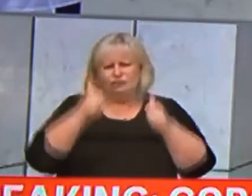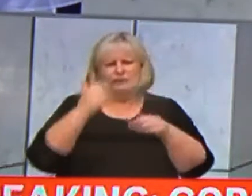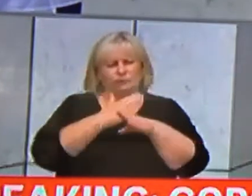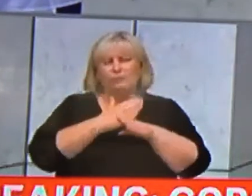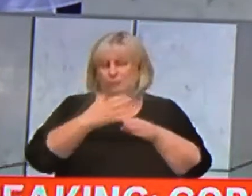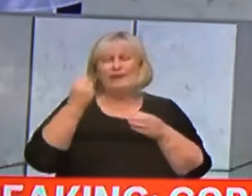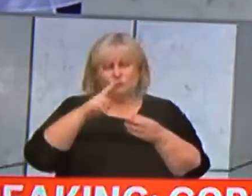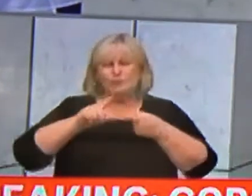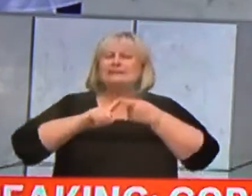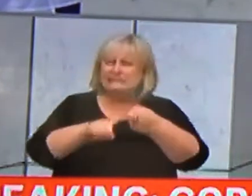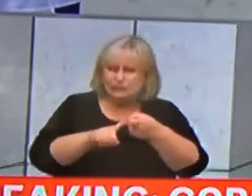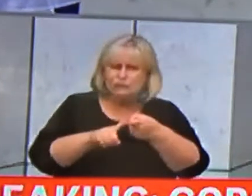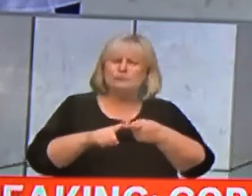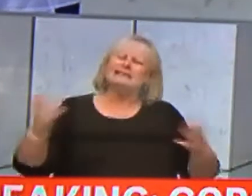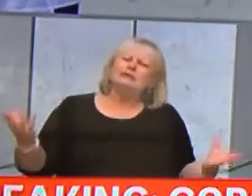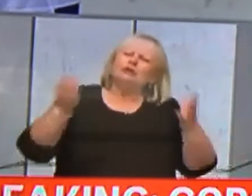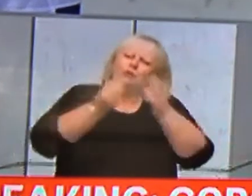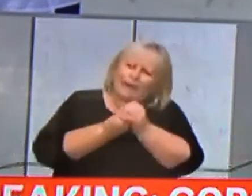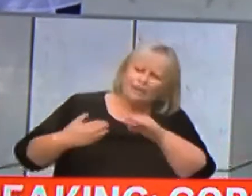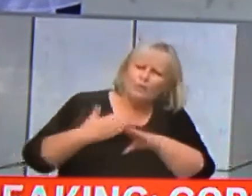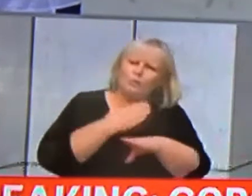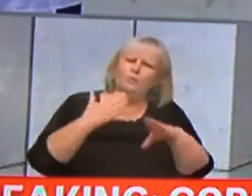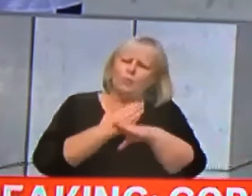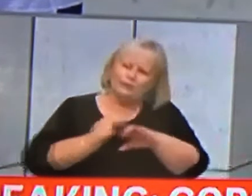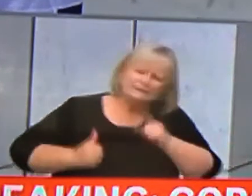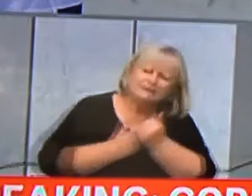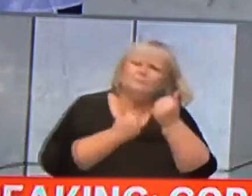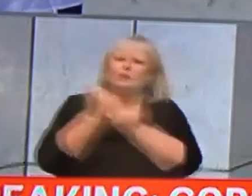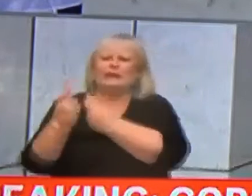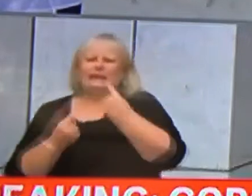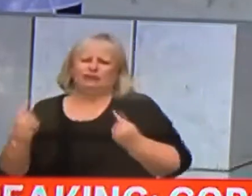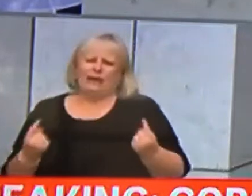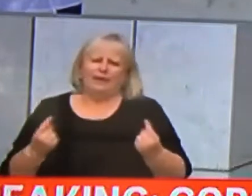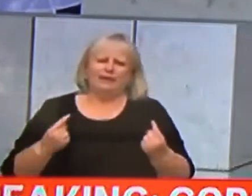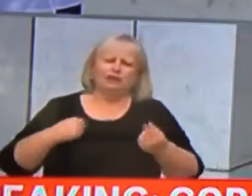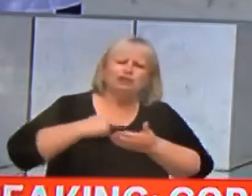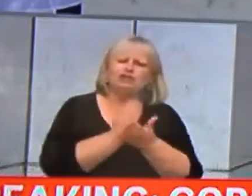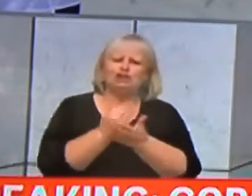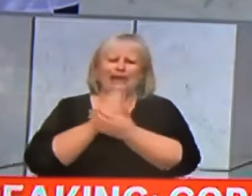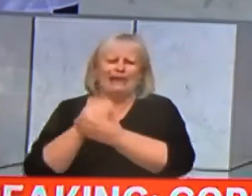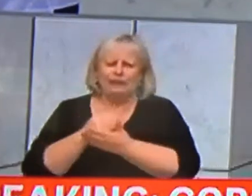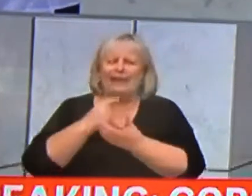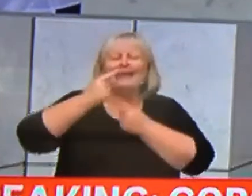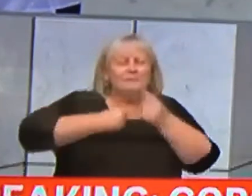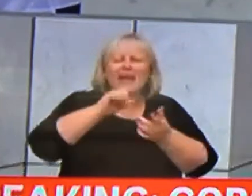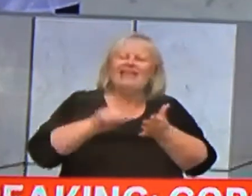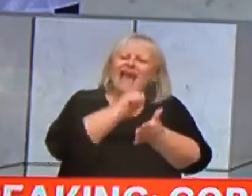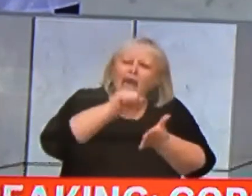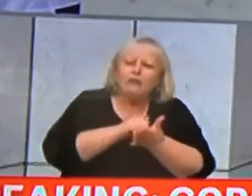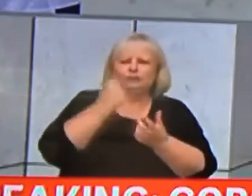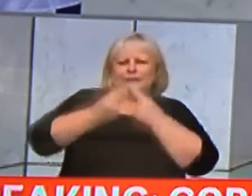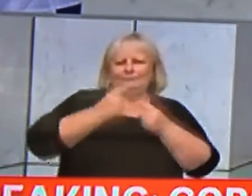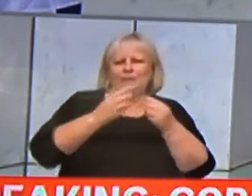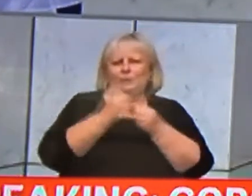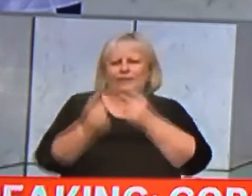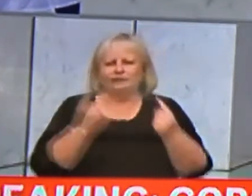doing it. We've got to keep sticking together. We've got to keep supporting each other. We've got to keep sharing the right information with each other.